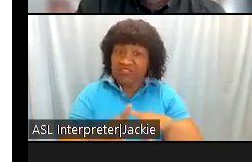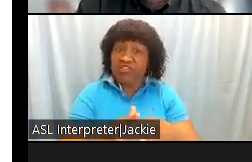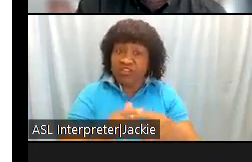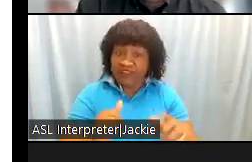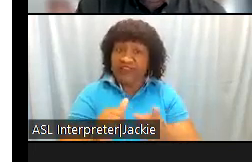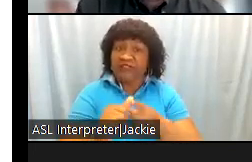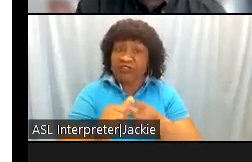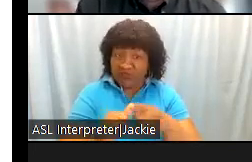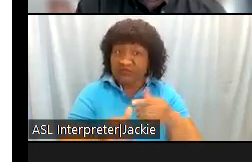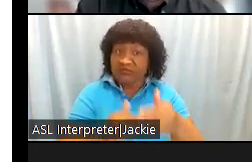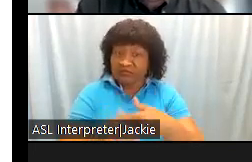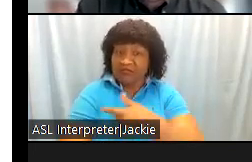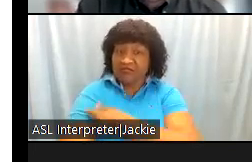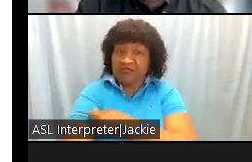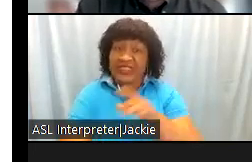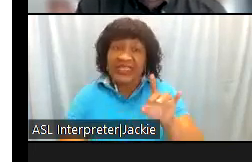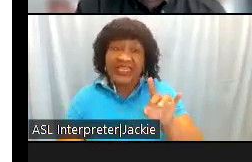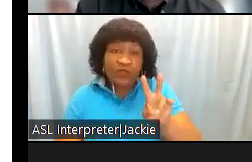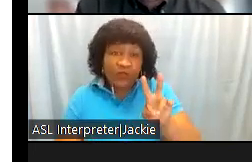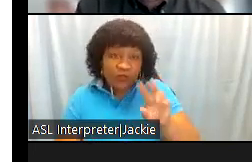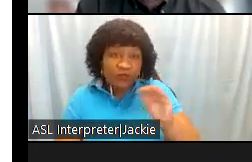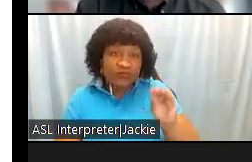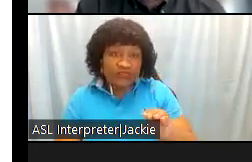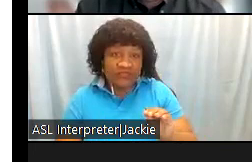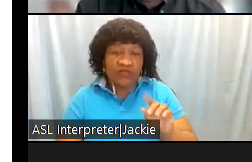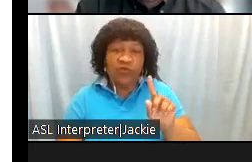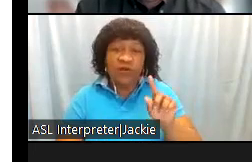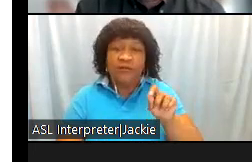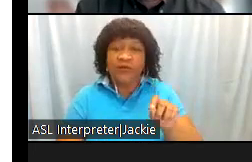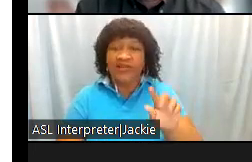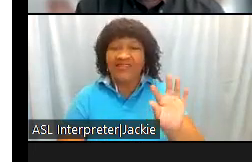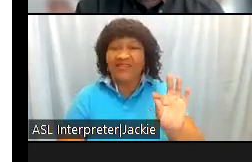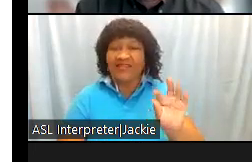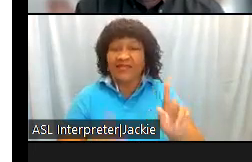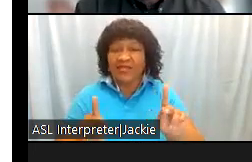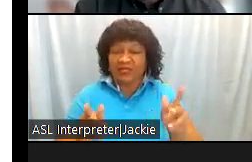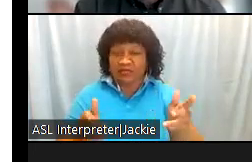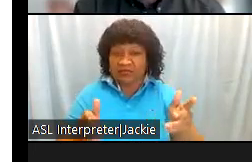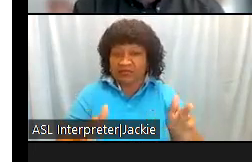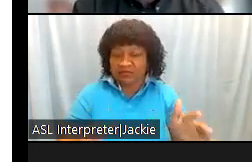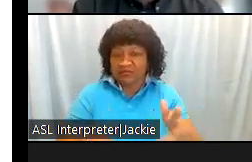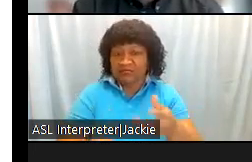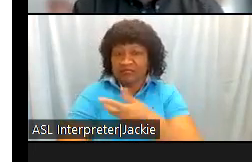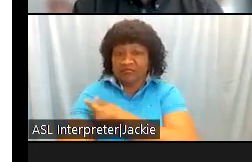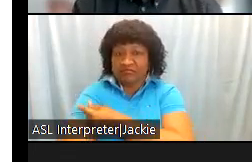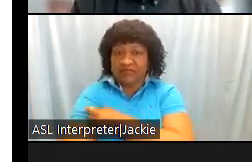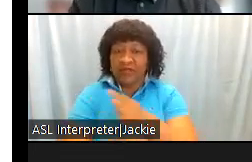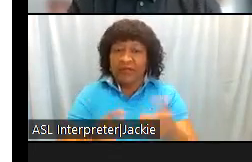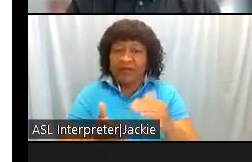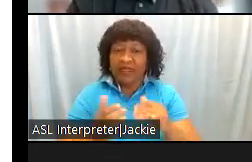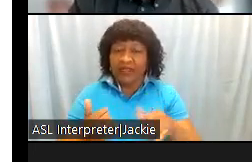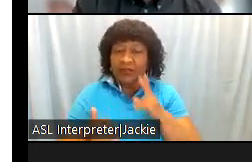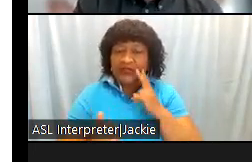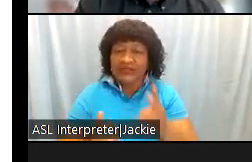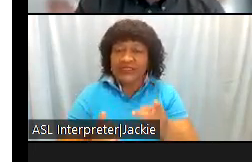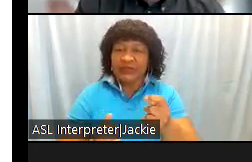series. And 82% and almost 1.9 people have completed. But where we begin to see